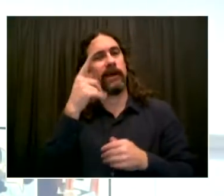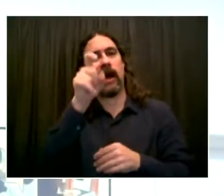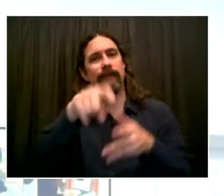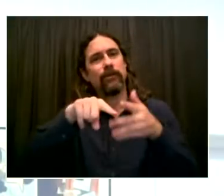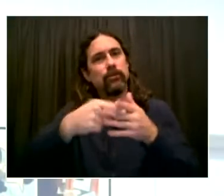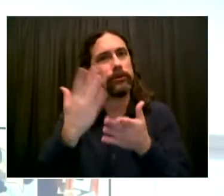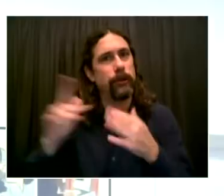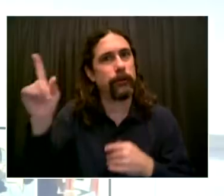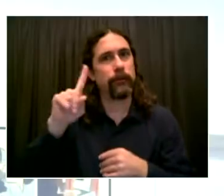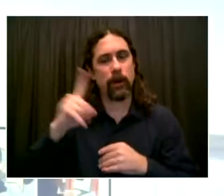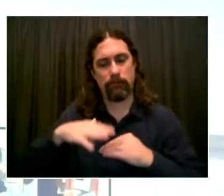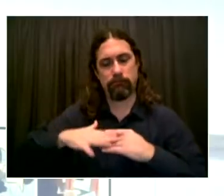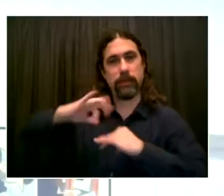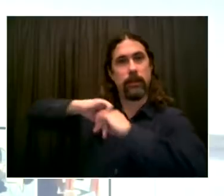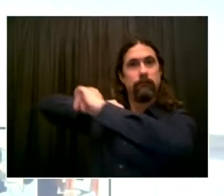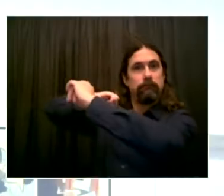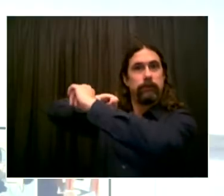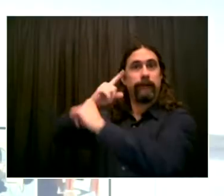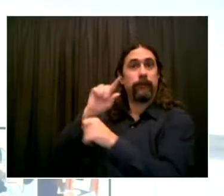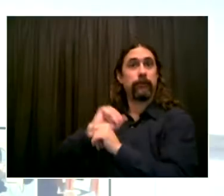you today. Just visit